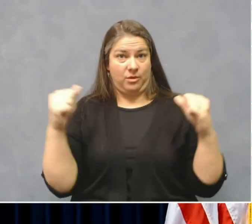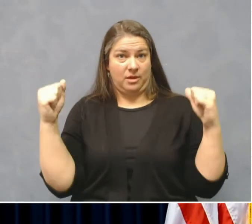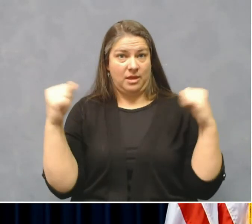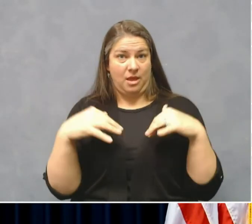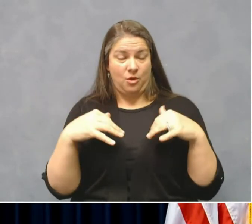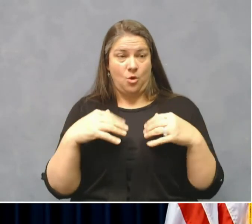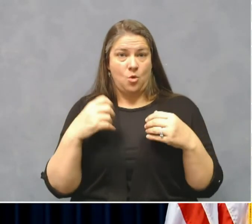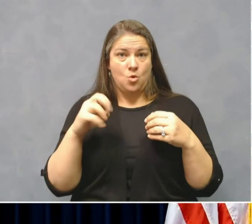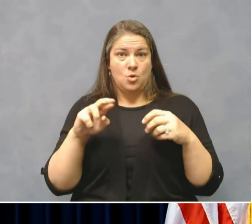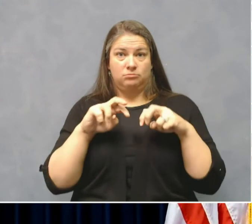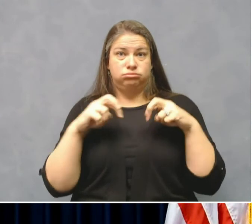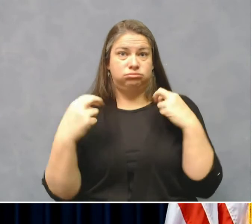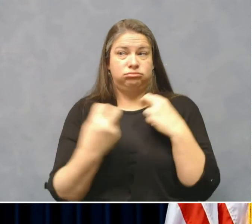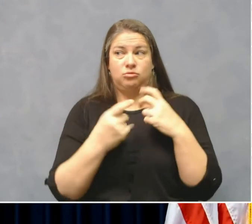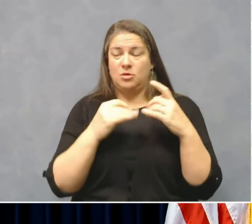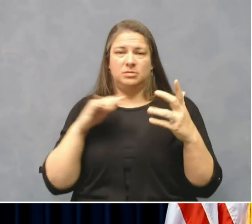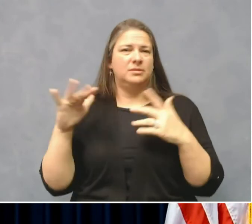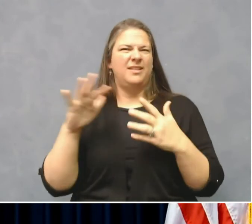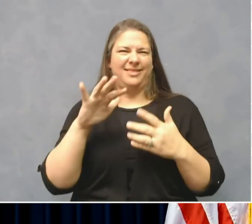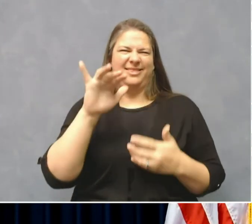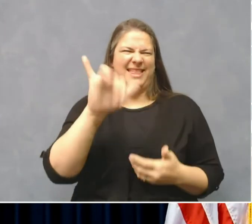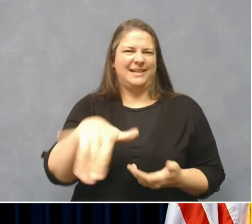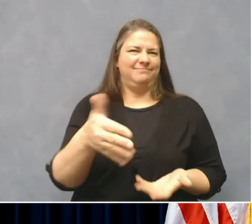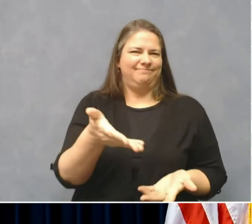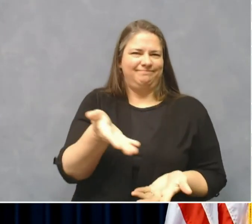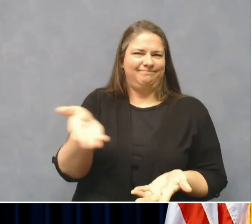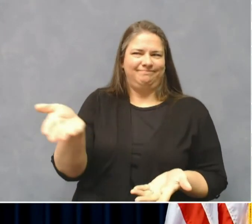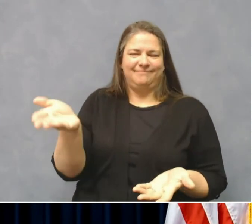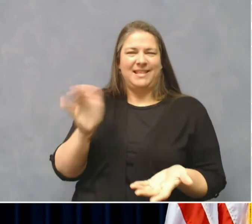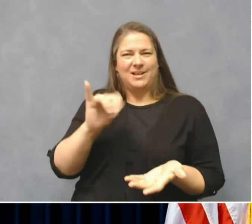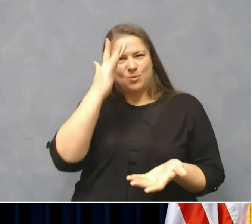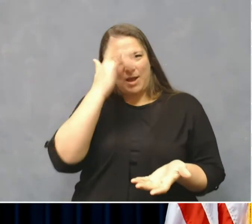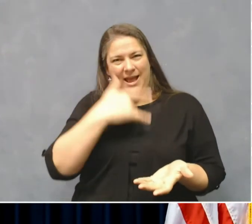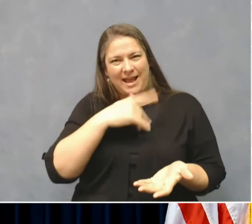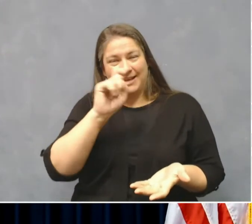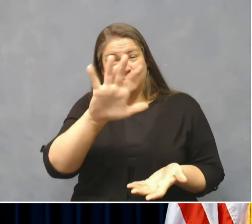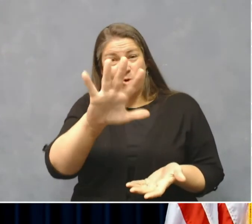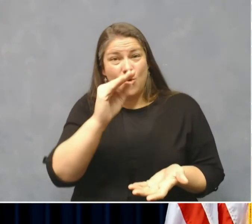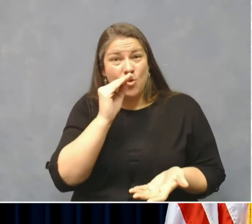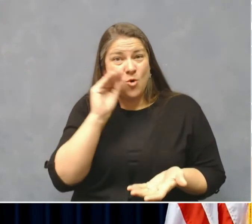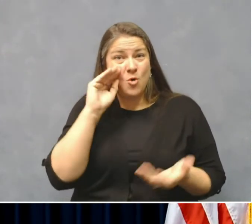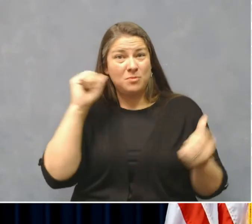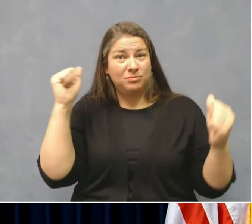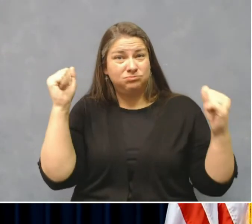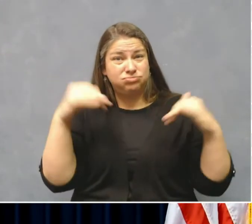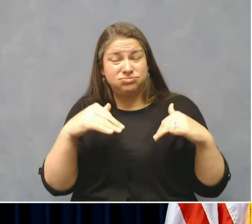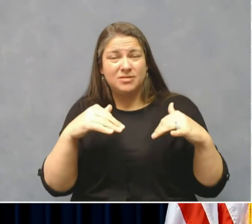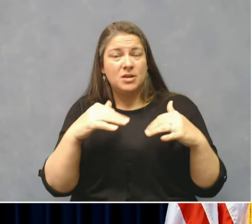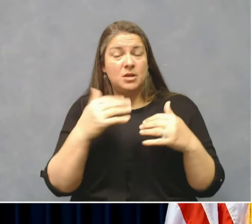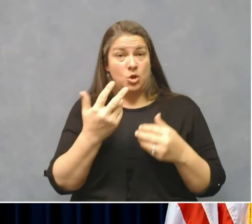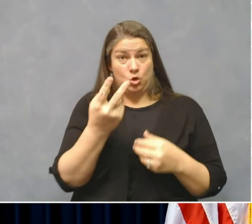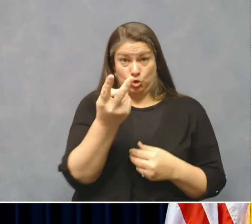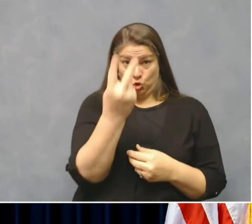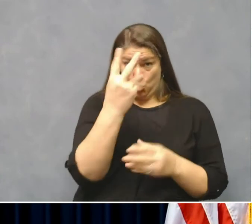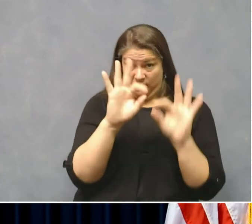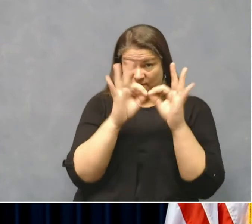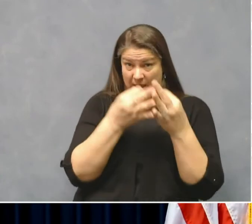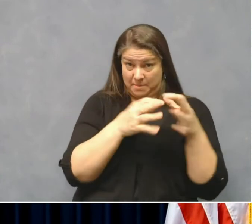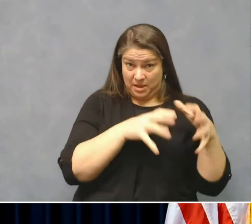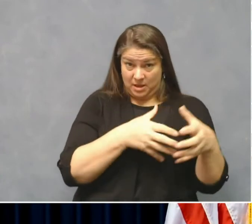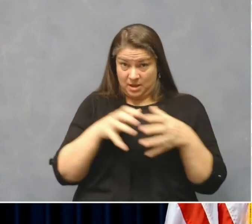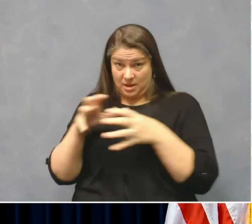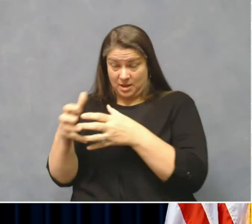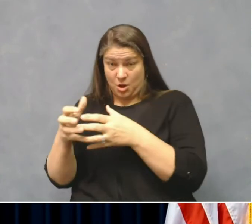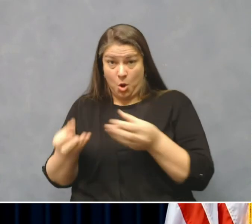people not to have private gatherings at their home that exceed 2 families. It's why we have worked to shrink